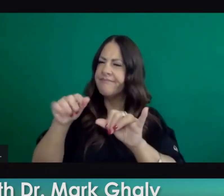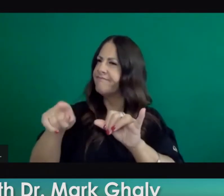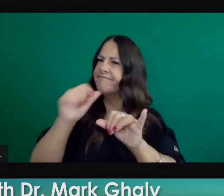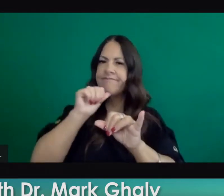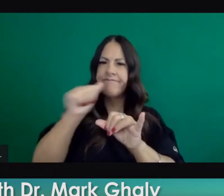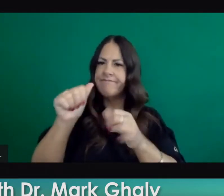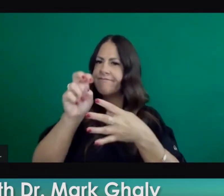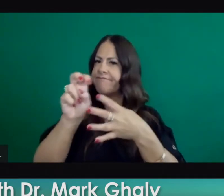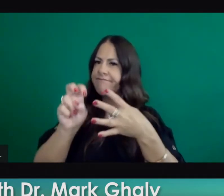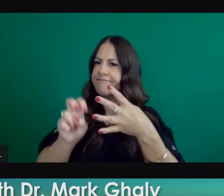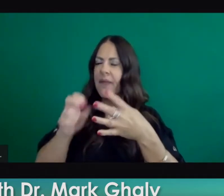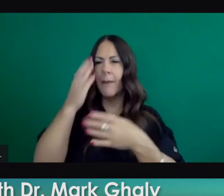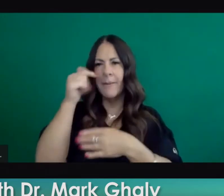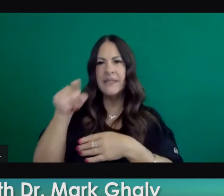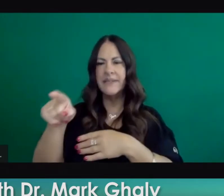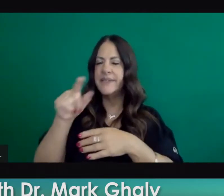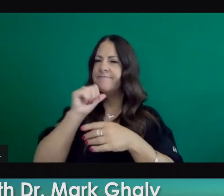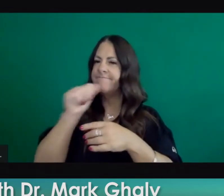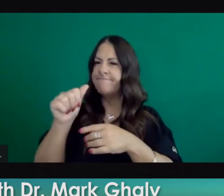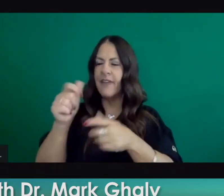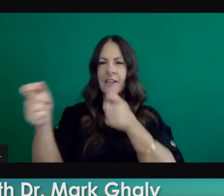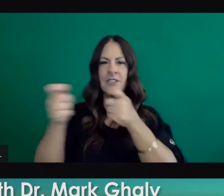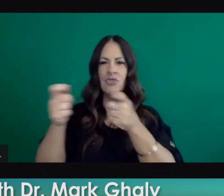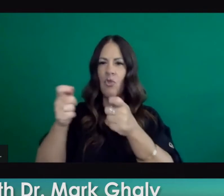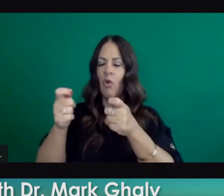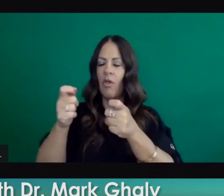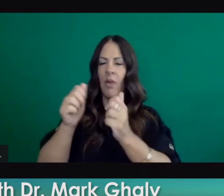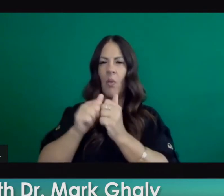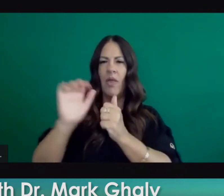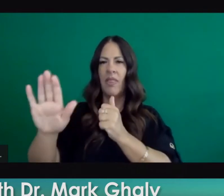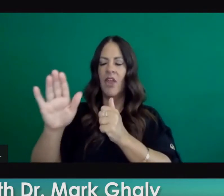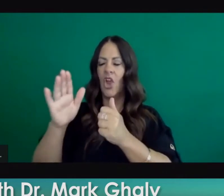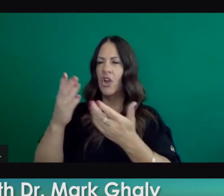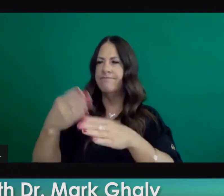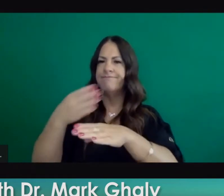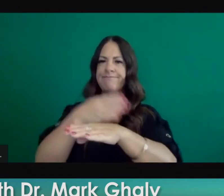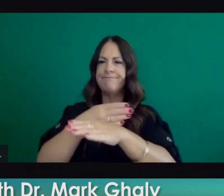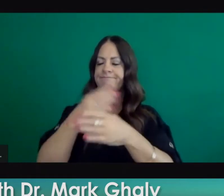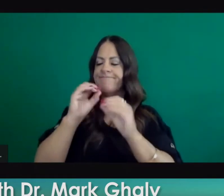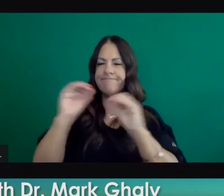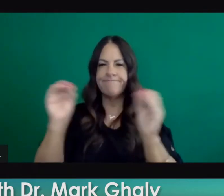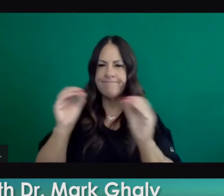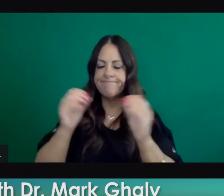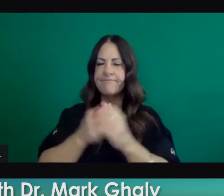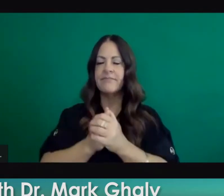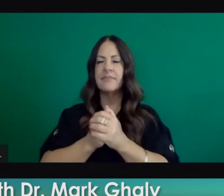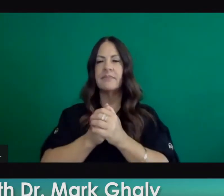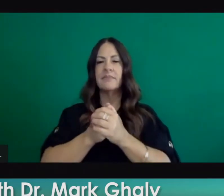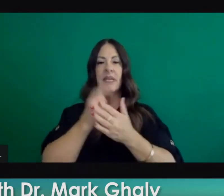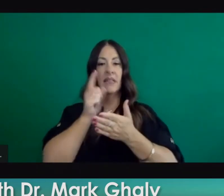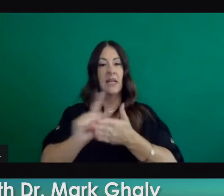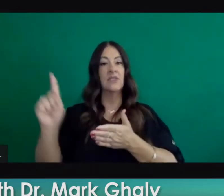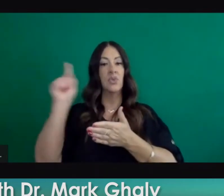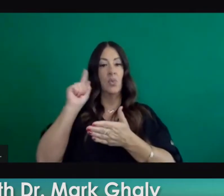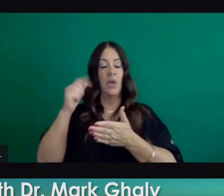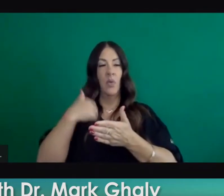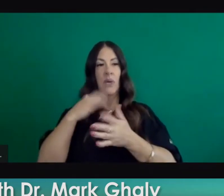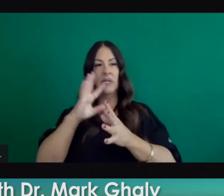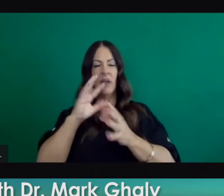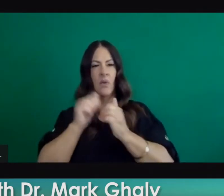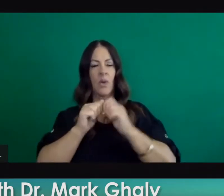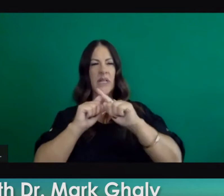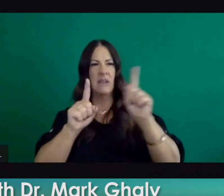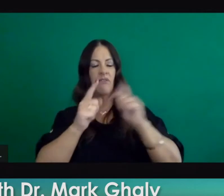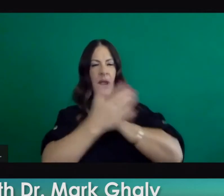will actually have a pause. A number of counties that last week met the first week threshold to advance didn't this